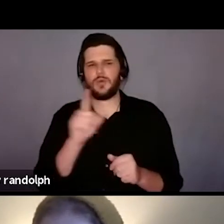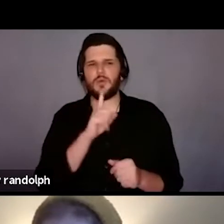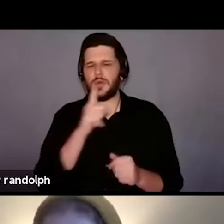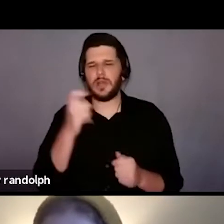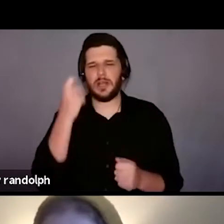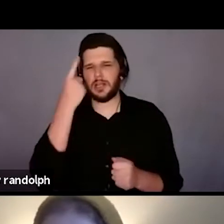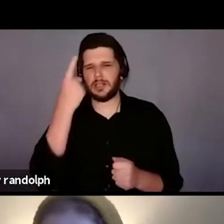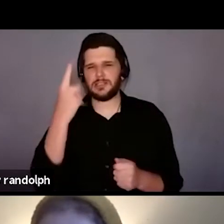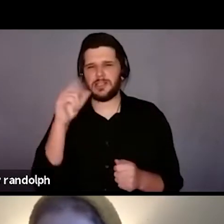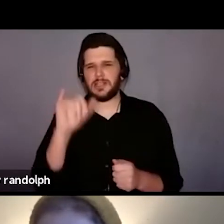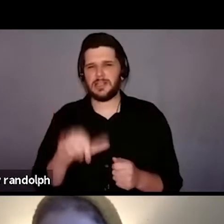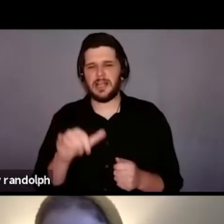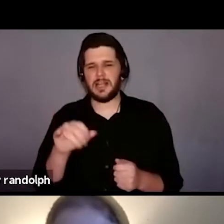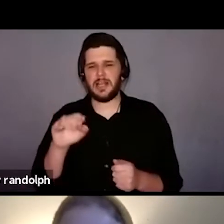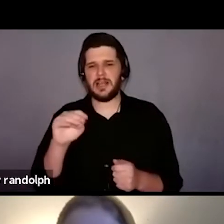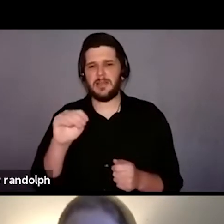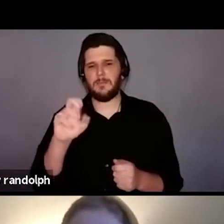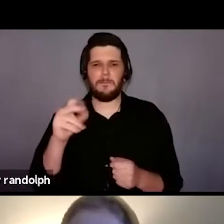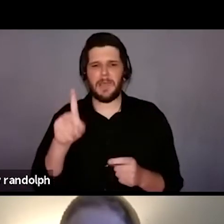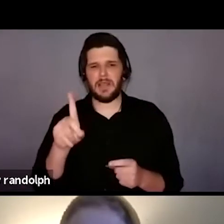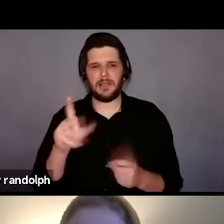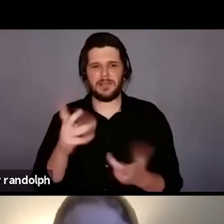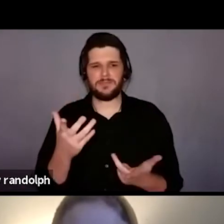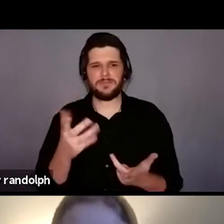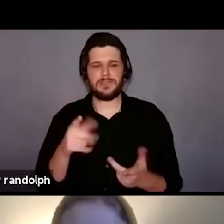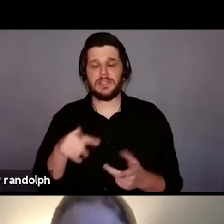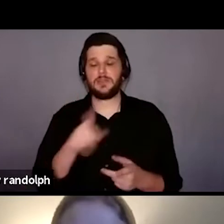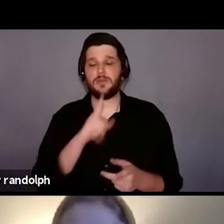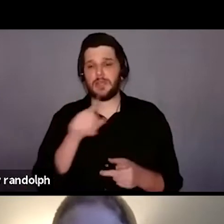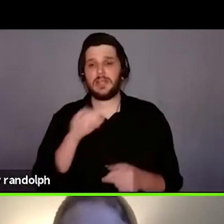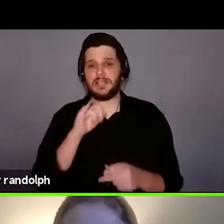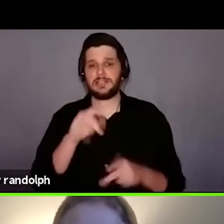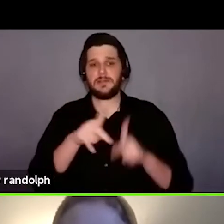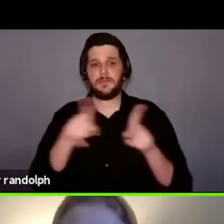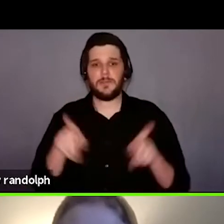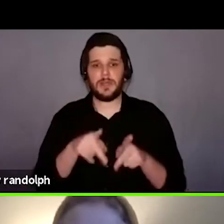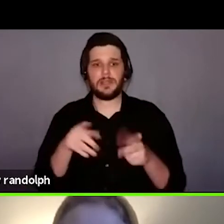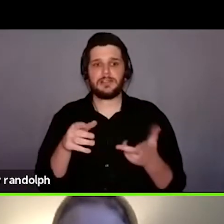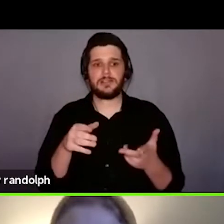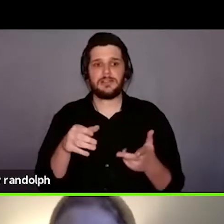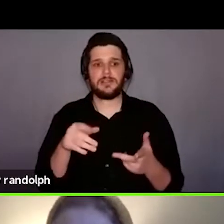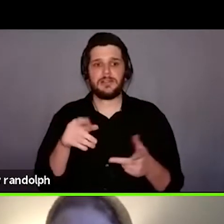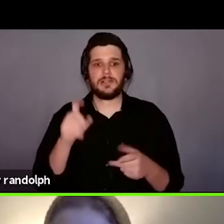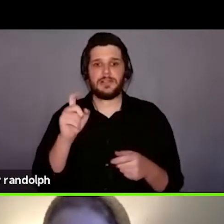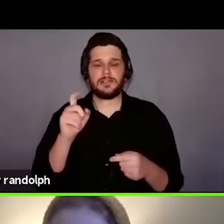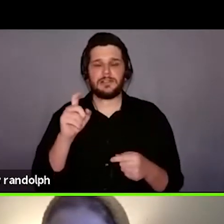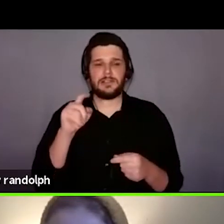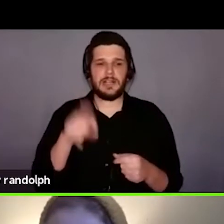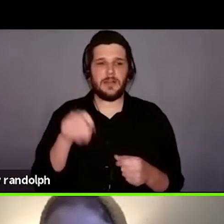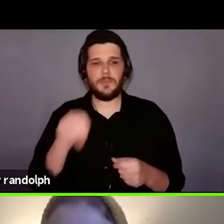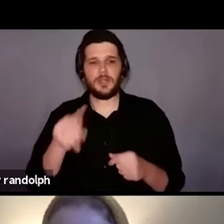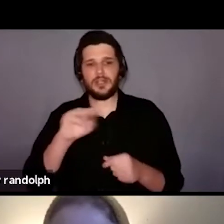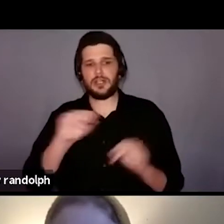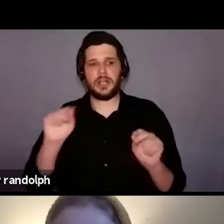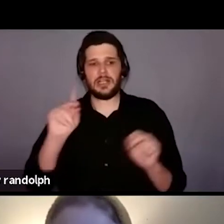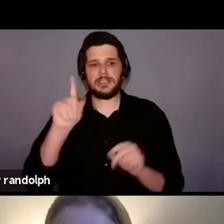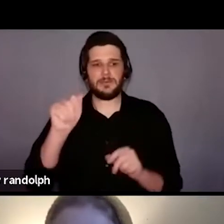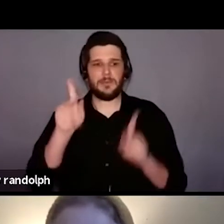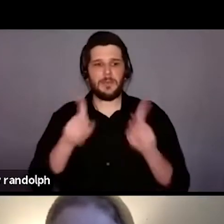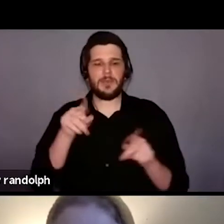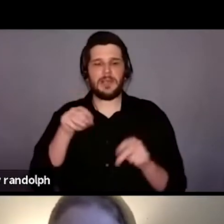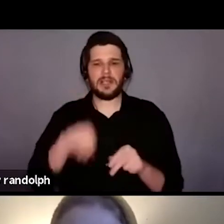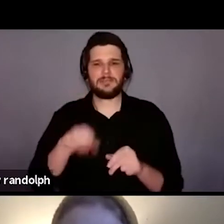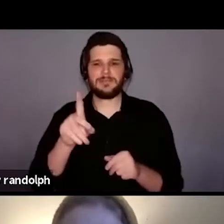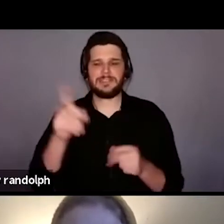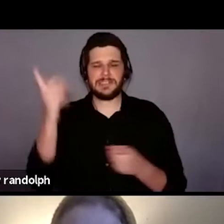understand that methodology. And there's absolutely a place, and in fact a need, for non-disabled people in disability activism, but it